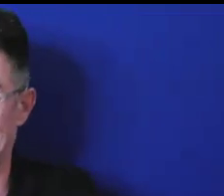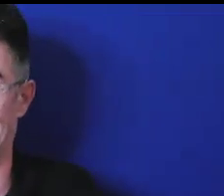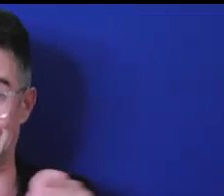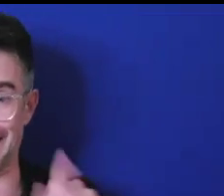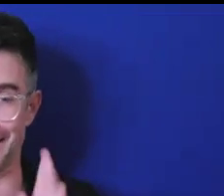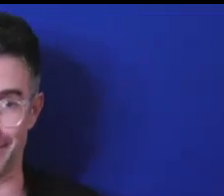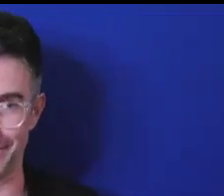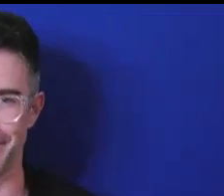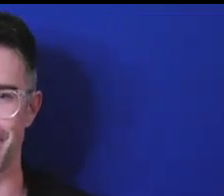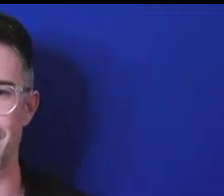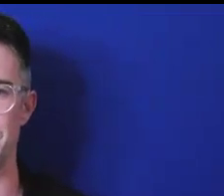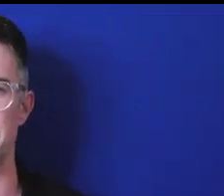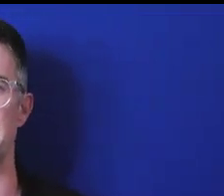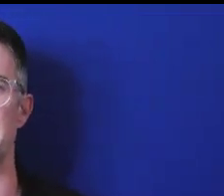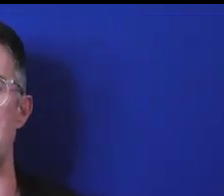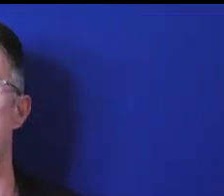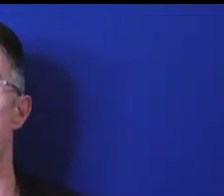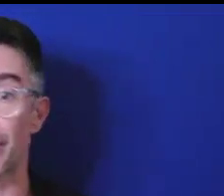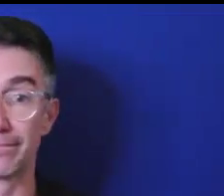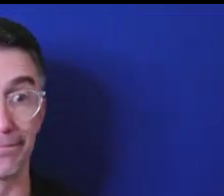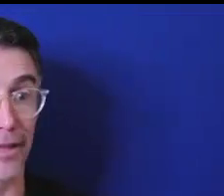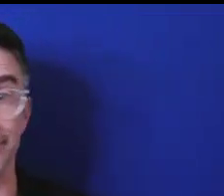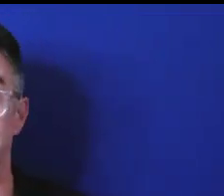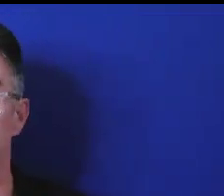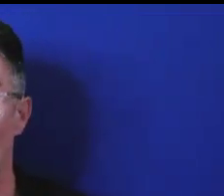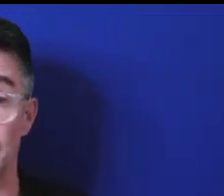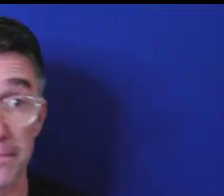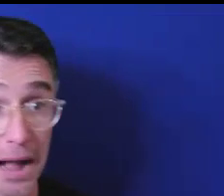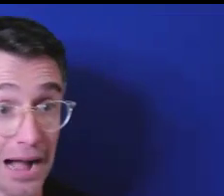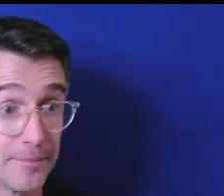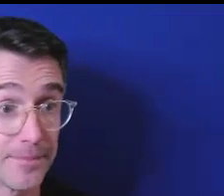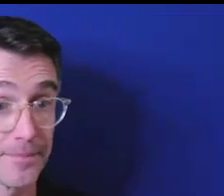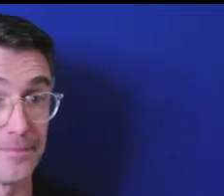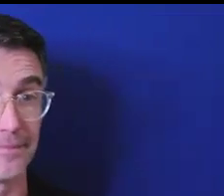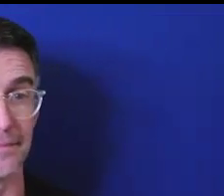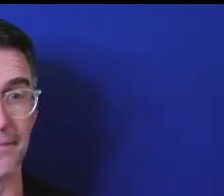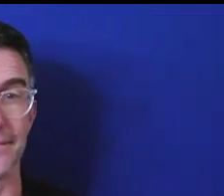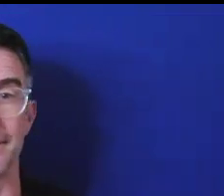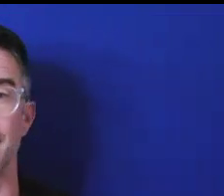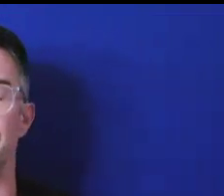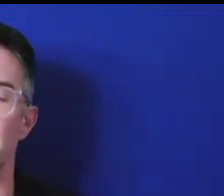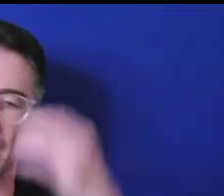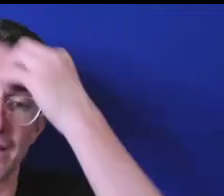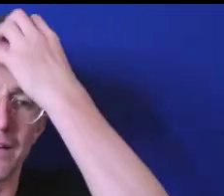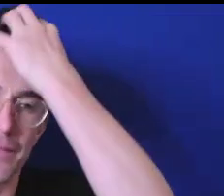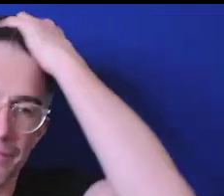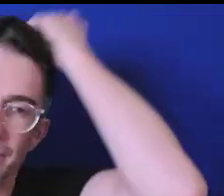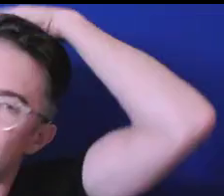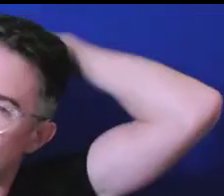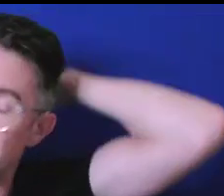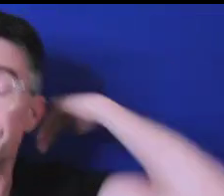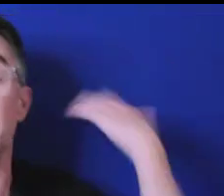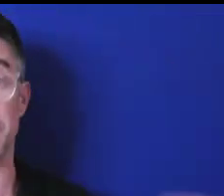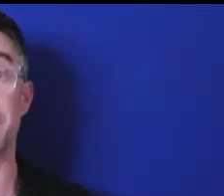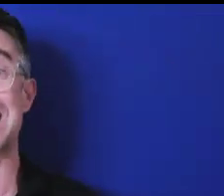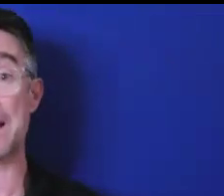Who wants to start? Maya, maybe, or Sovannary? Yes, thank you very much. In Cambodia, we in terms